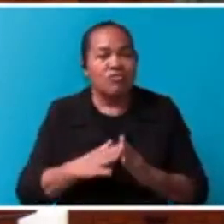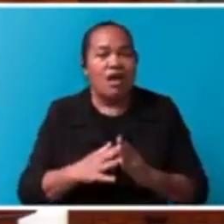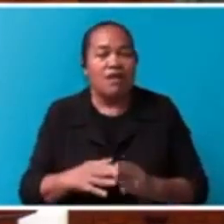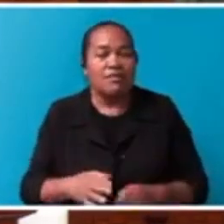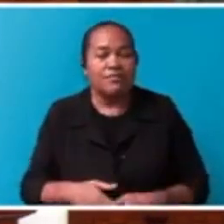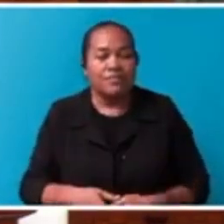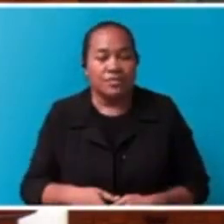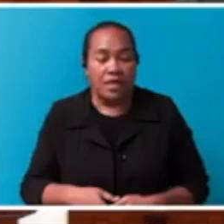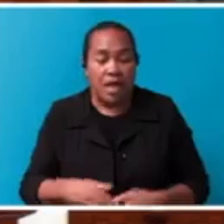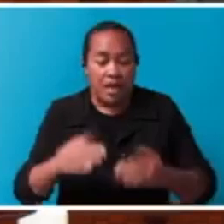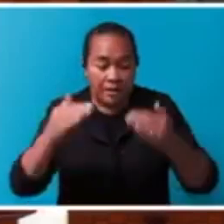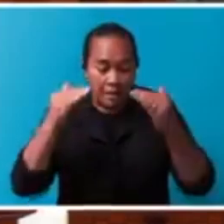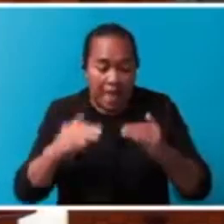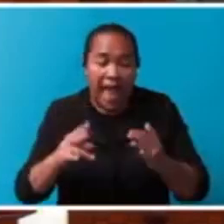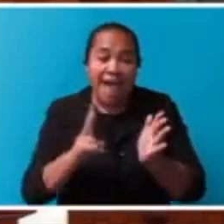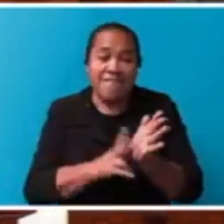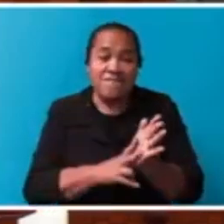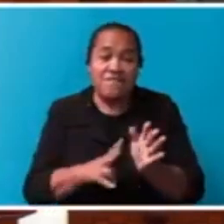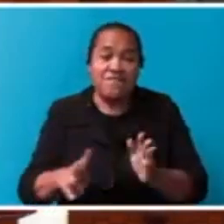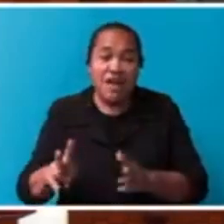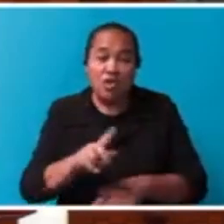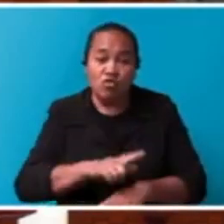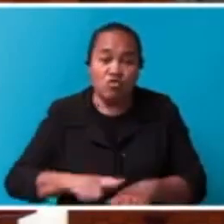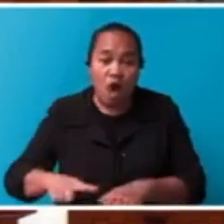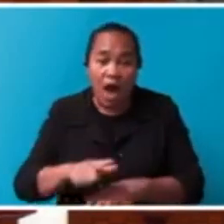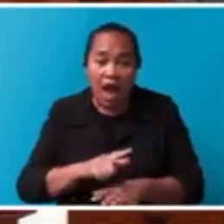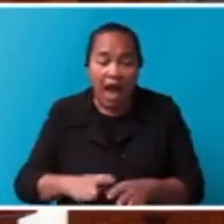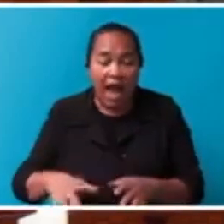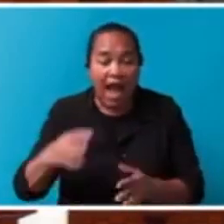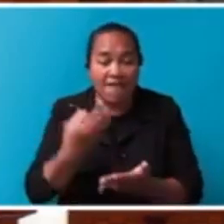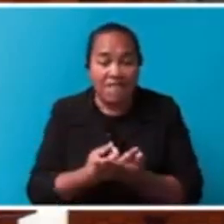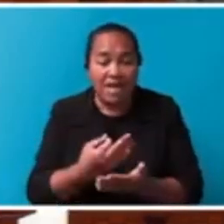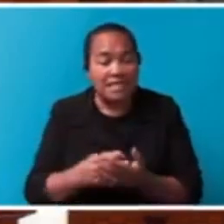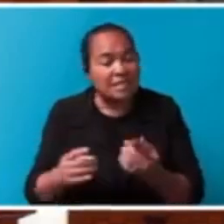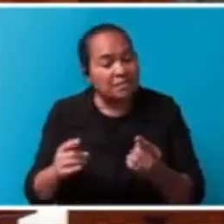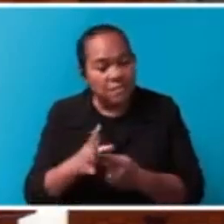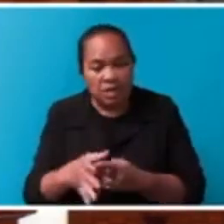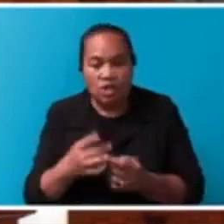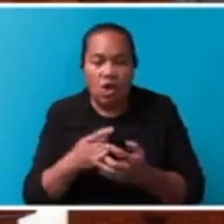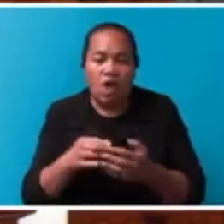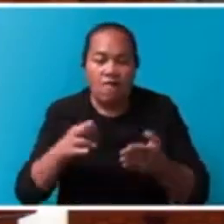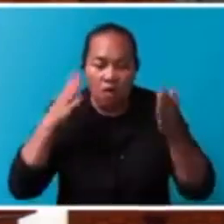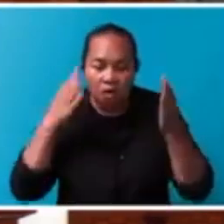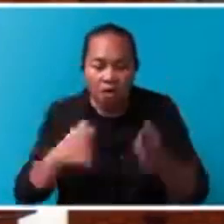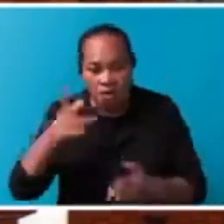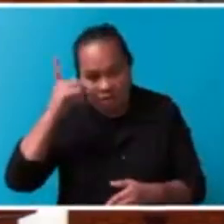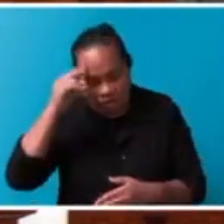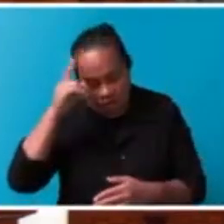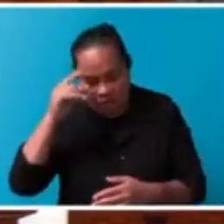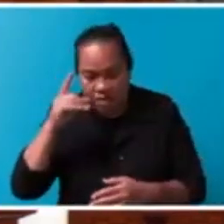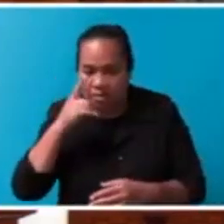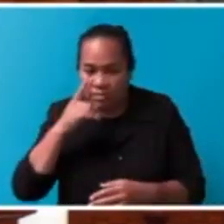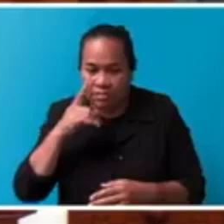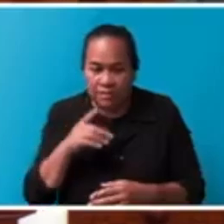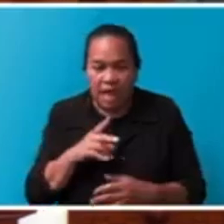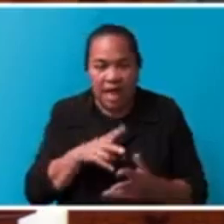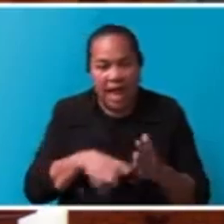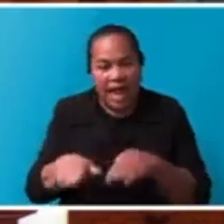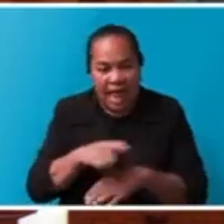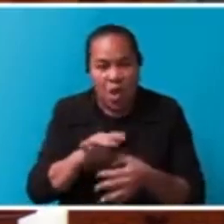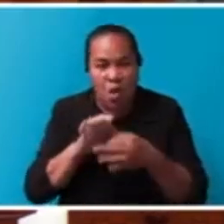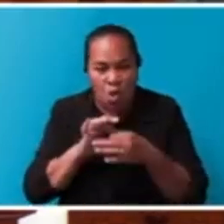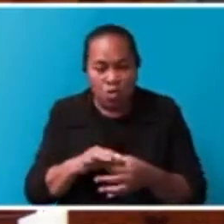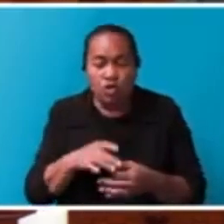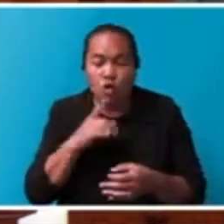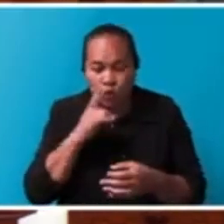Vanua Finance is especially for resource owners to unlock the commercial value of their resource